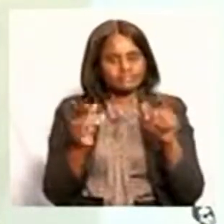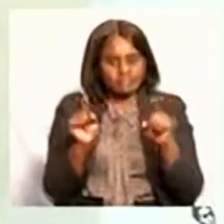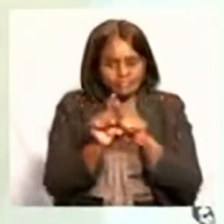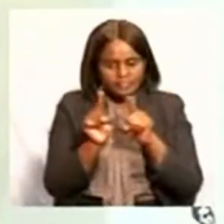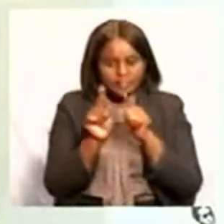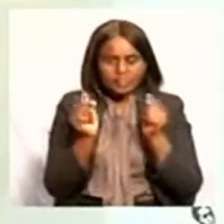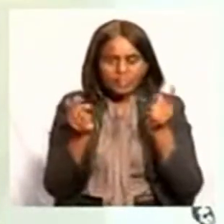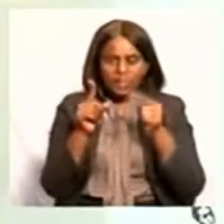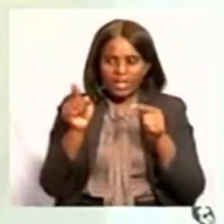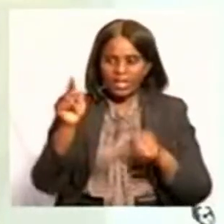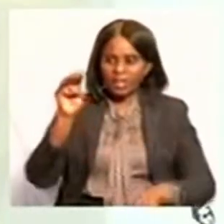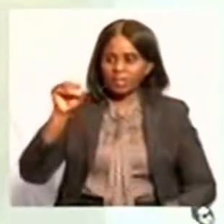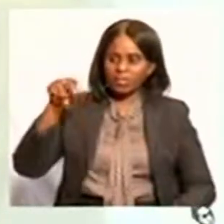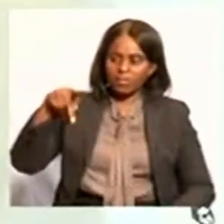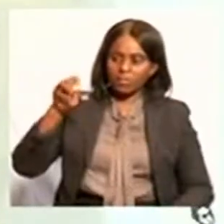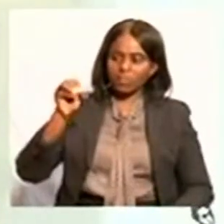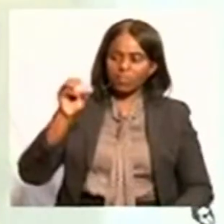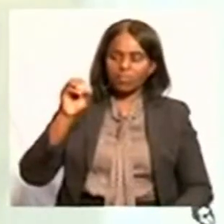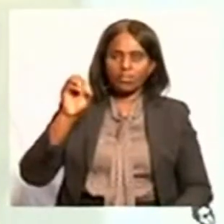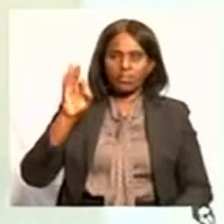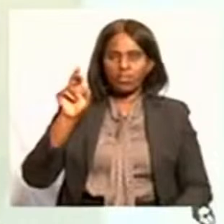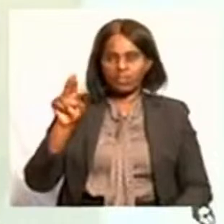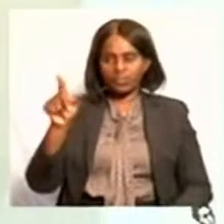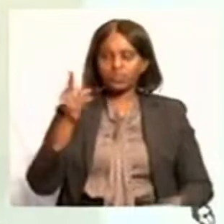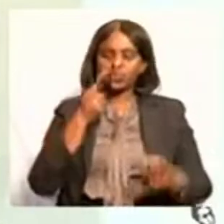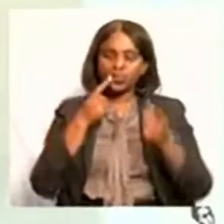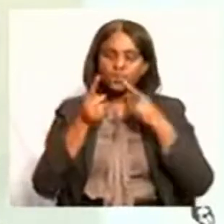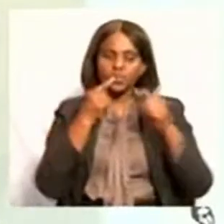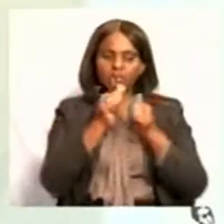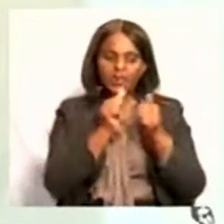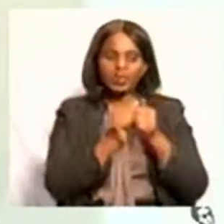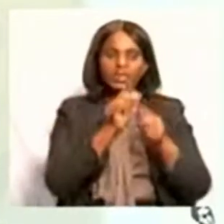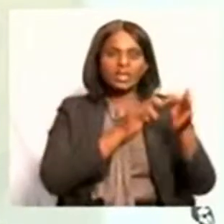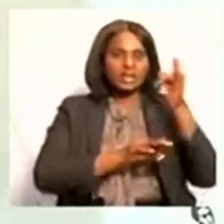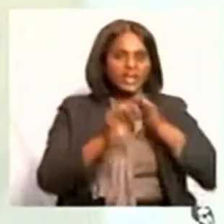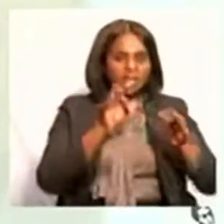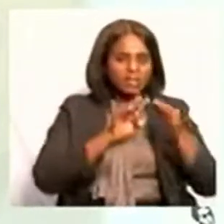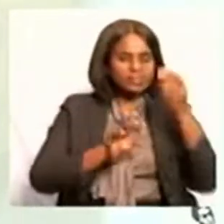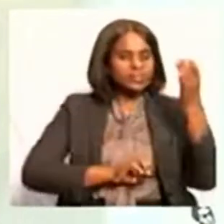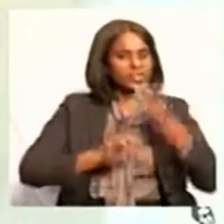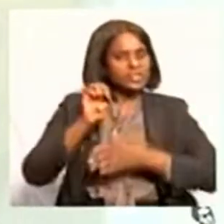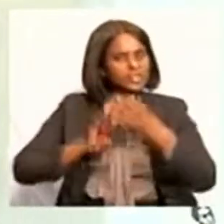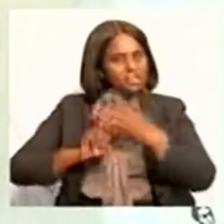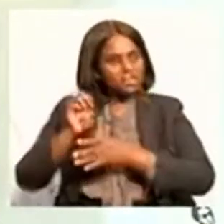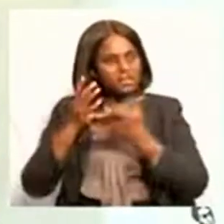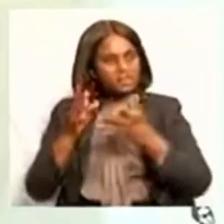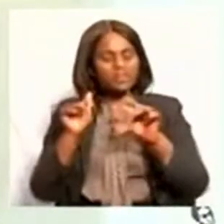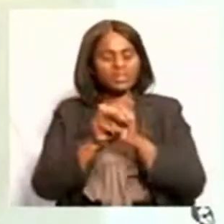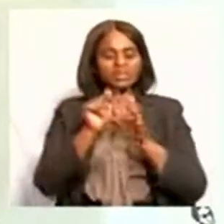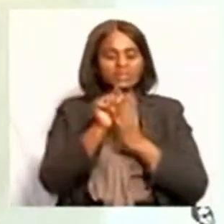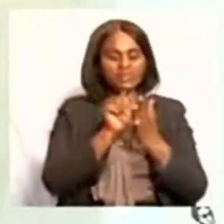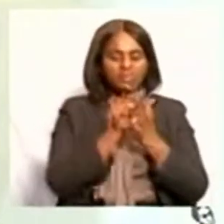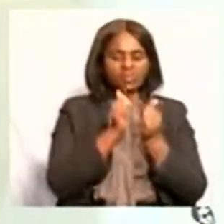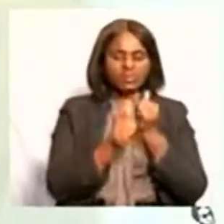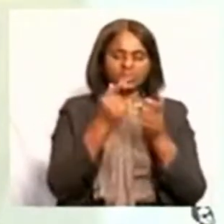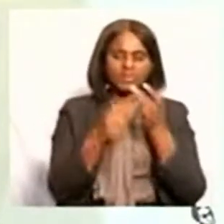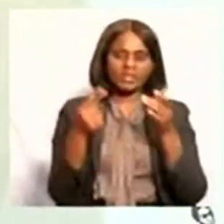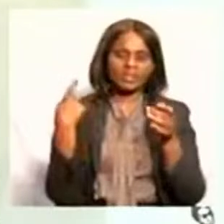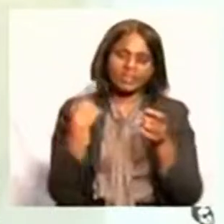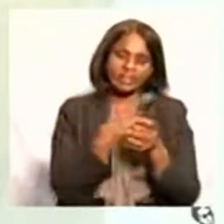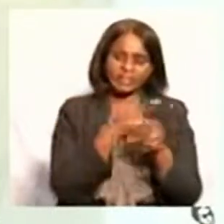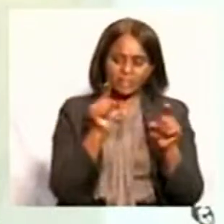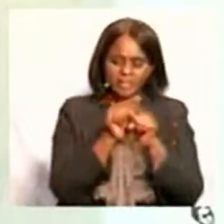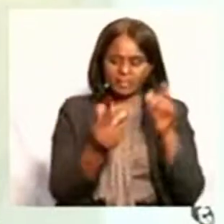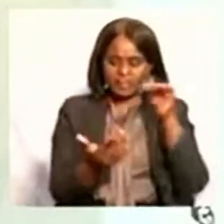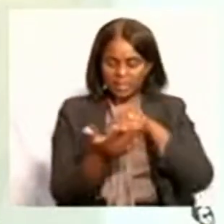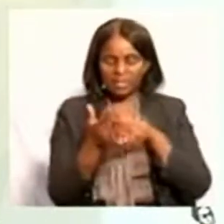when Mr. Mpofu was explaining about the triangle, he did cite the executive, the legislature, which is parliament, and